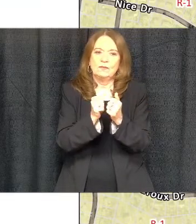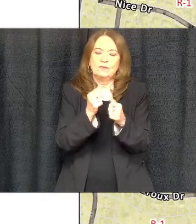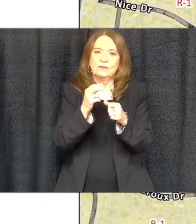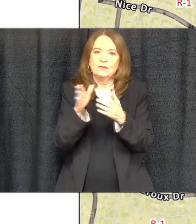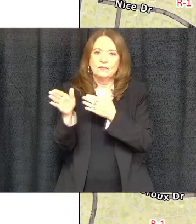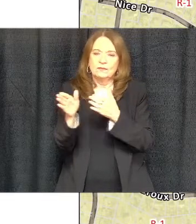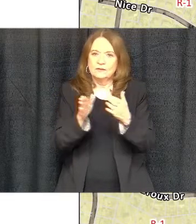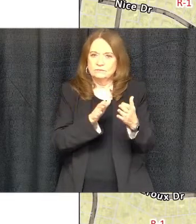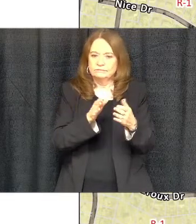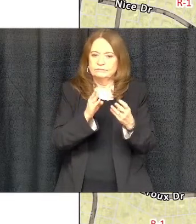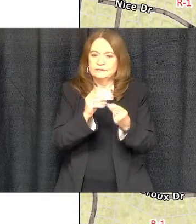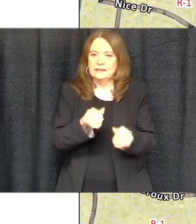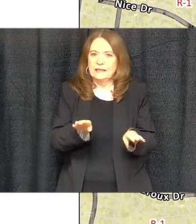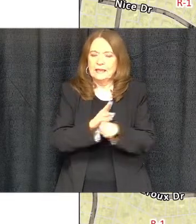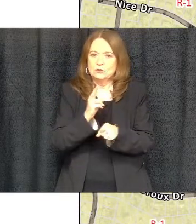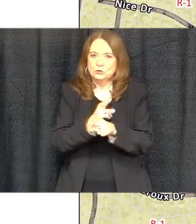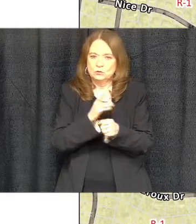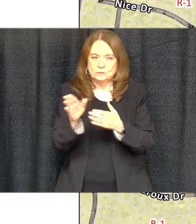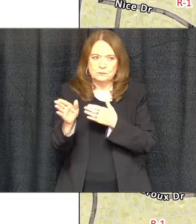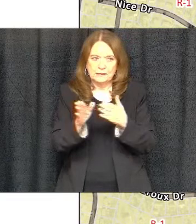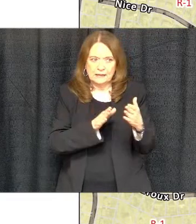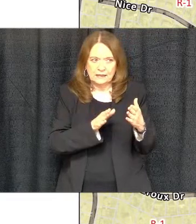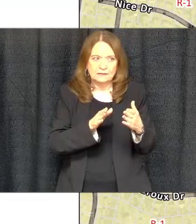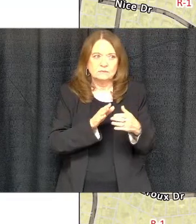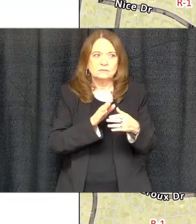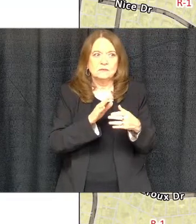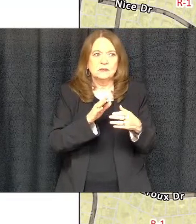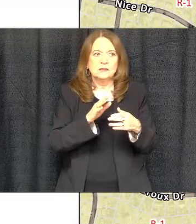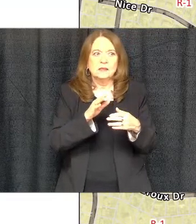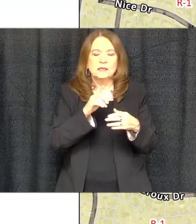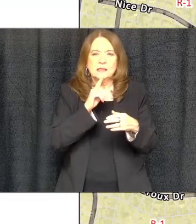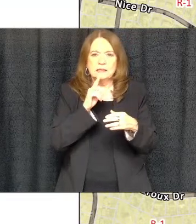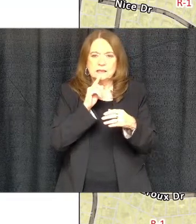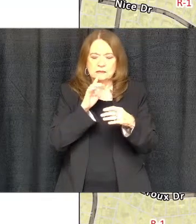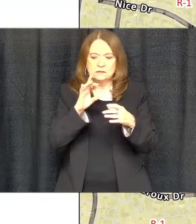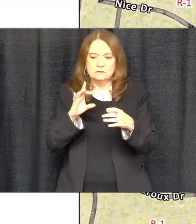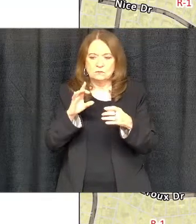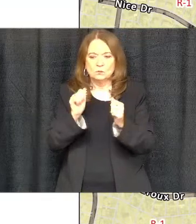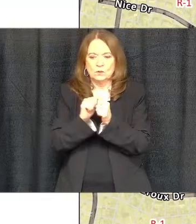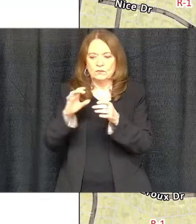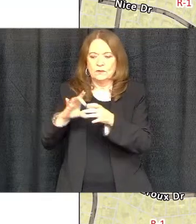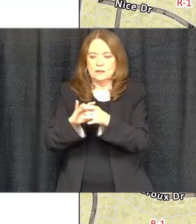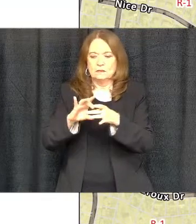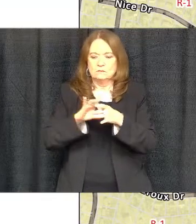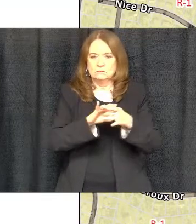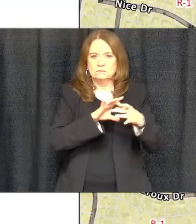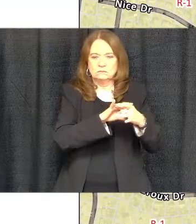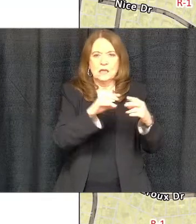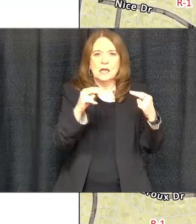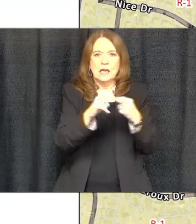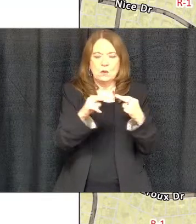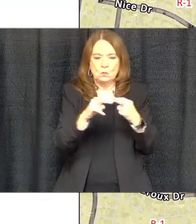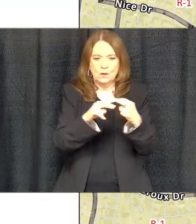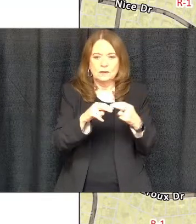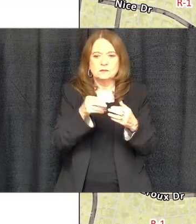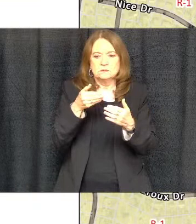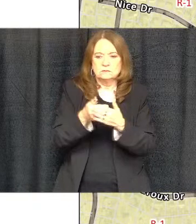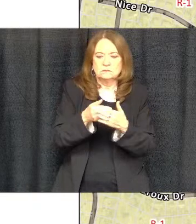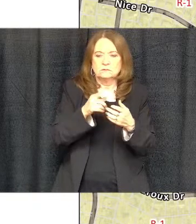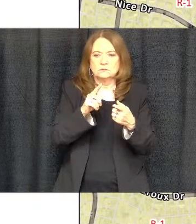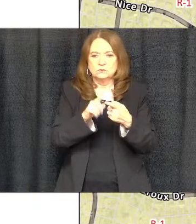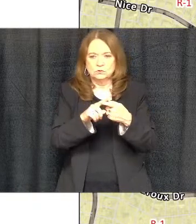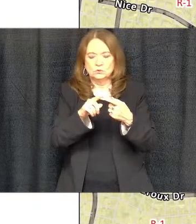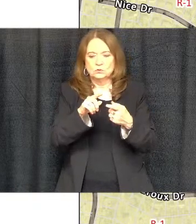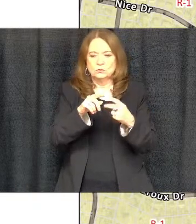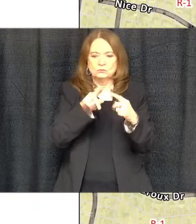C5 highway and arterial zoning is located along an arterial highway in close proximity to a signalized